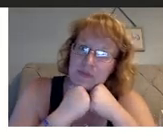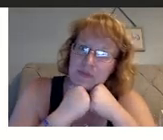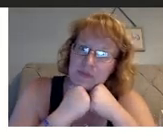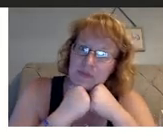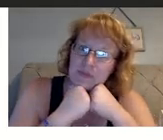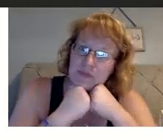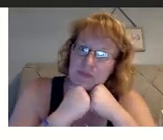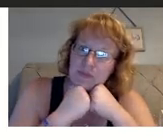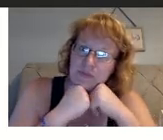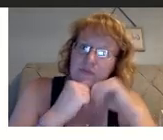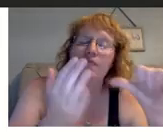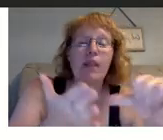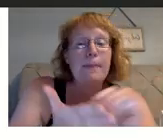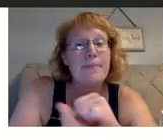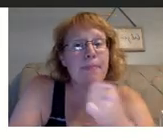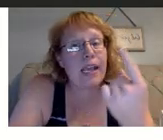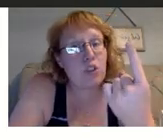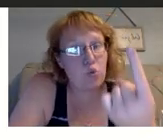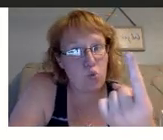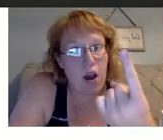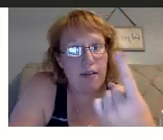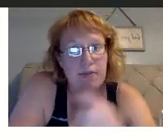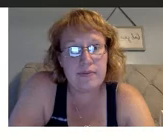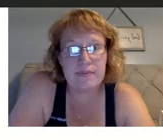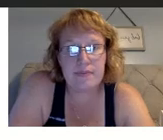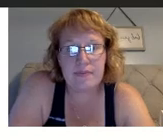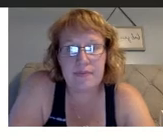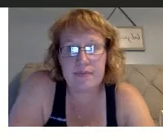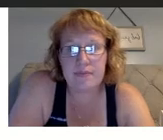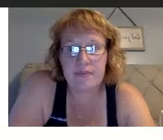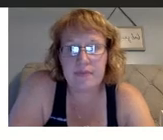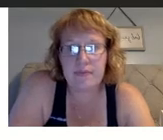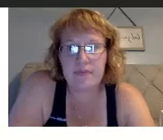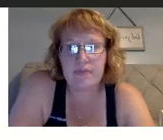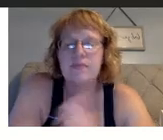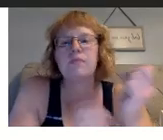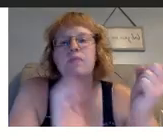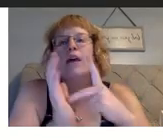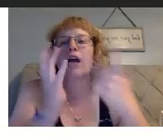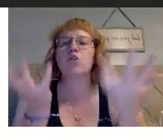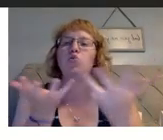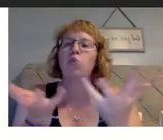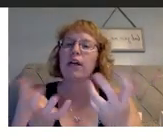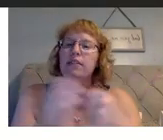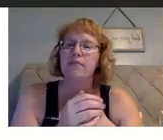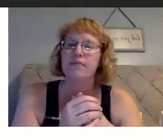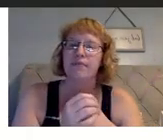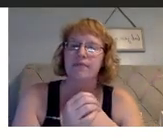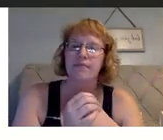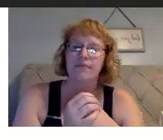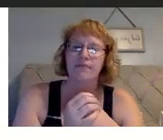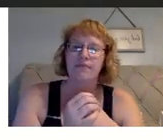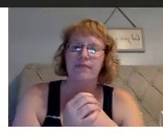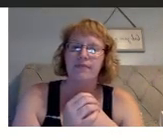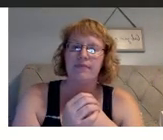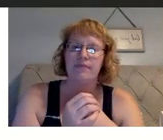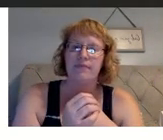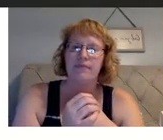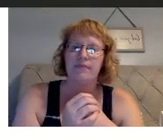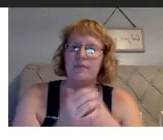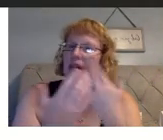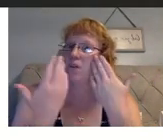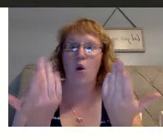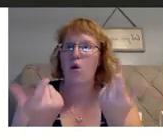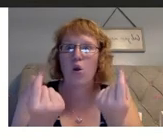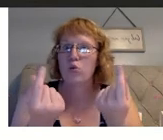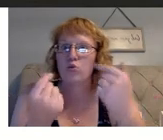And it's on page 1. Okay, so let's go back to what. Now, we don't know what they're doing yet,